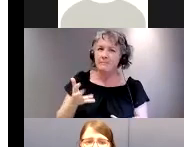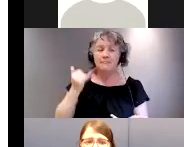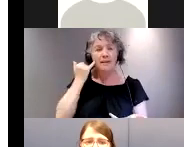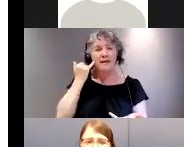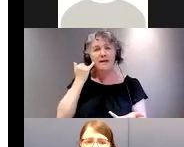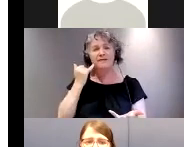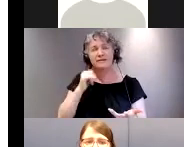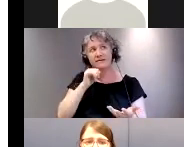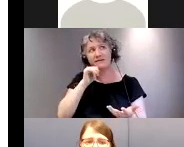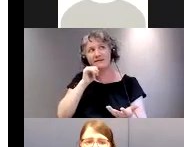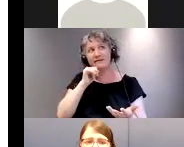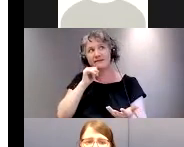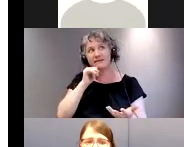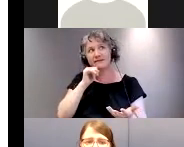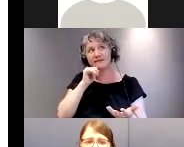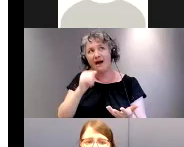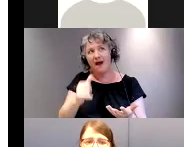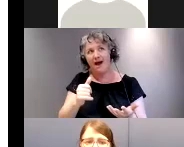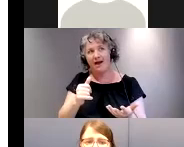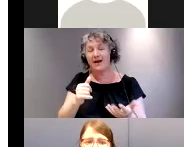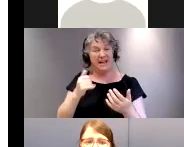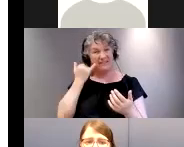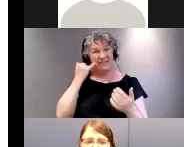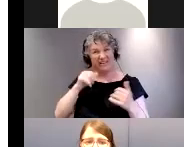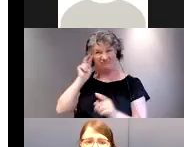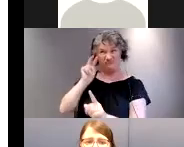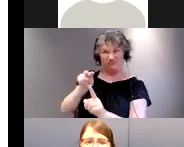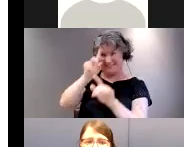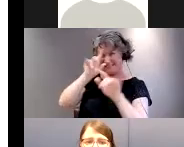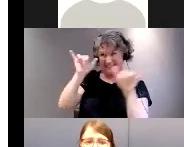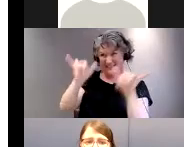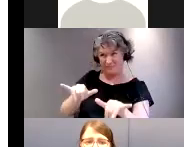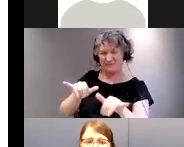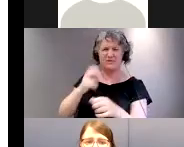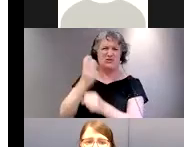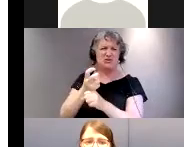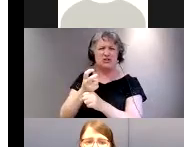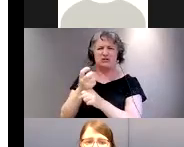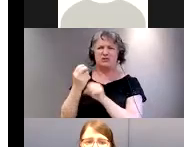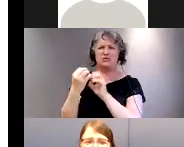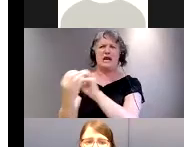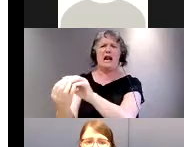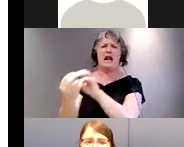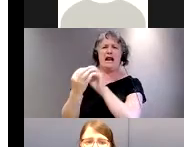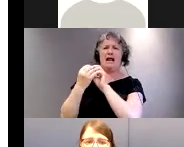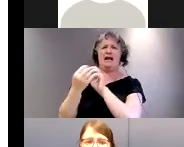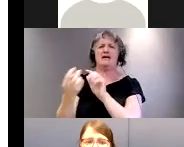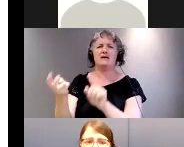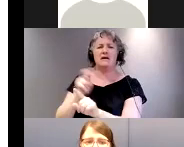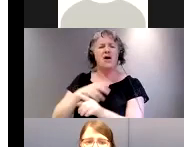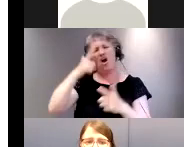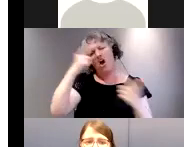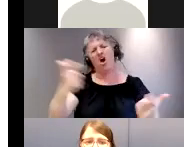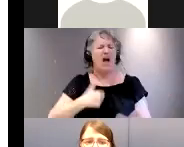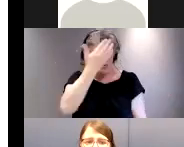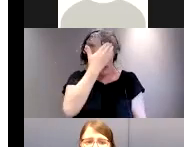different lens for that, it's very hard to get around things, right? And people are very busy and you get, I just know better, right?